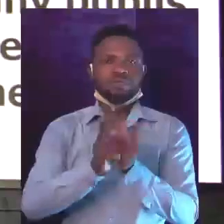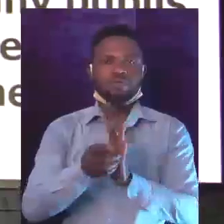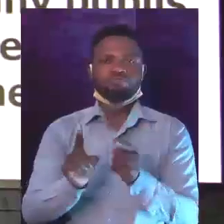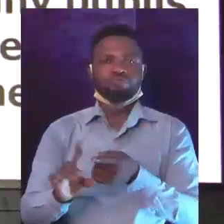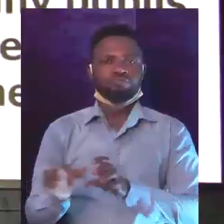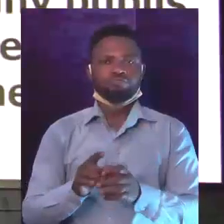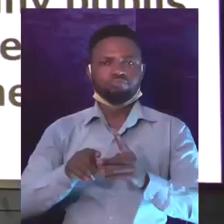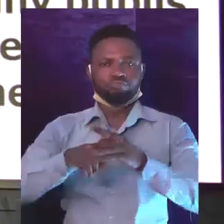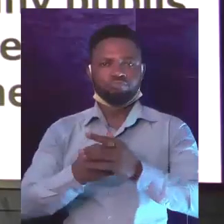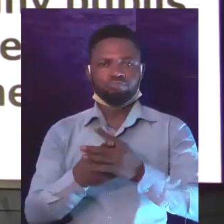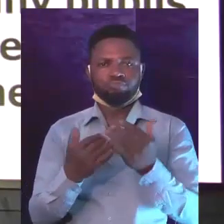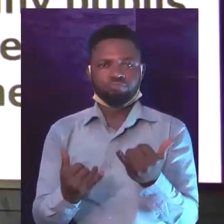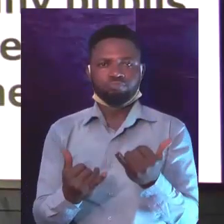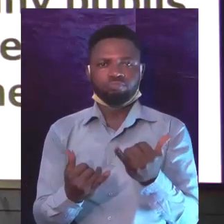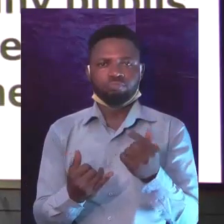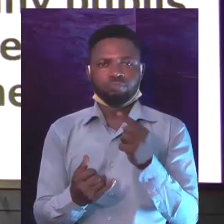Begin.